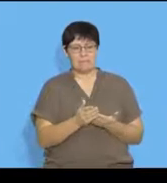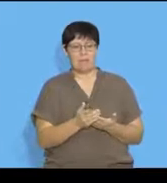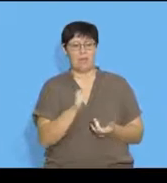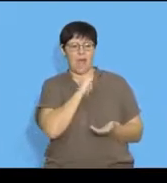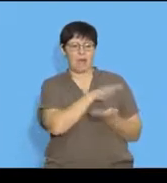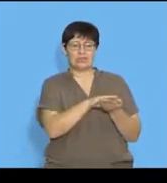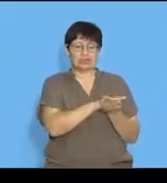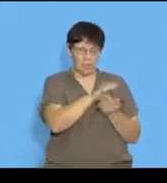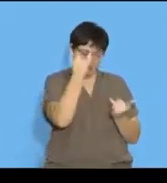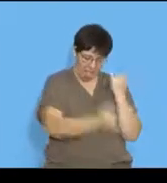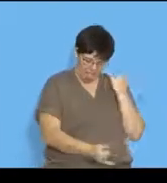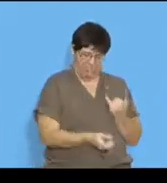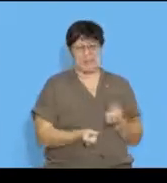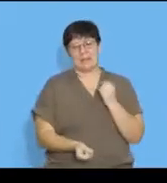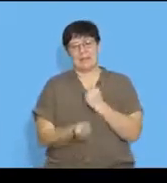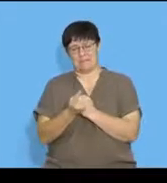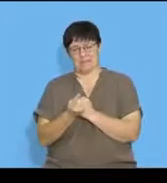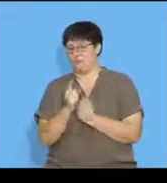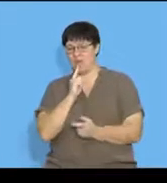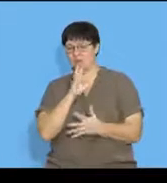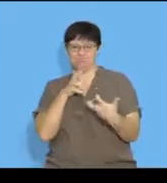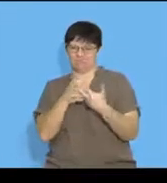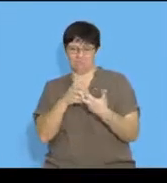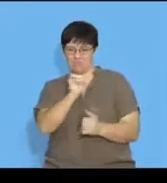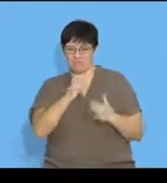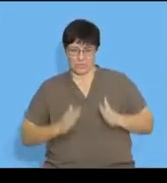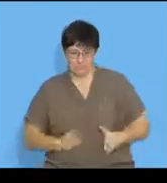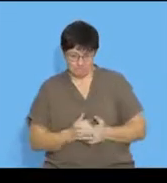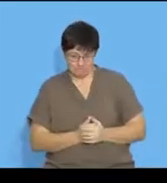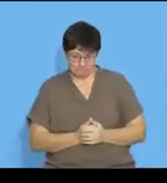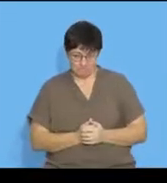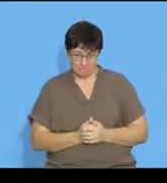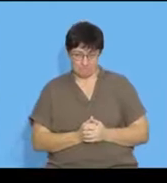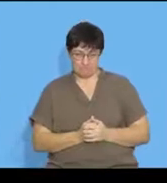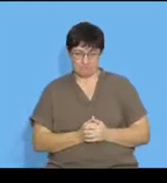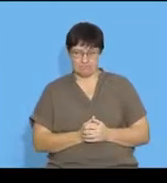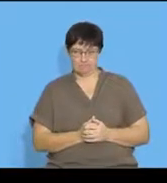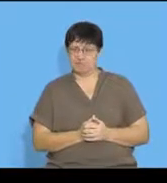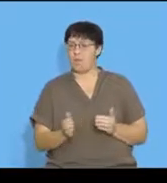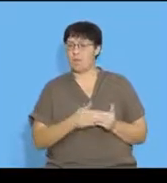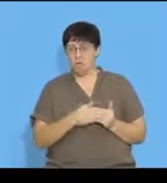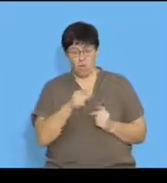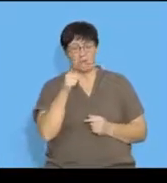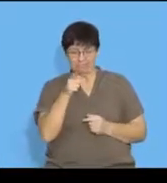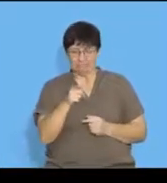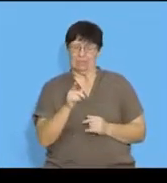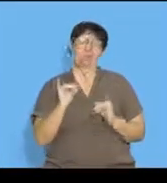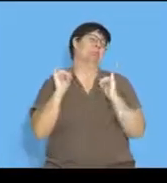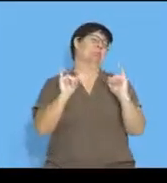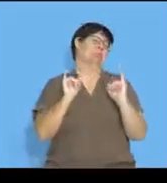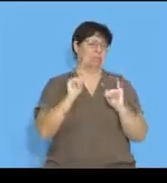soaps, etc., that their body uses. A lot more common, yes, this is a really gross